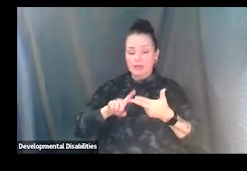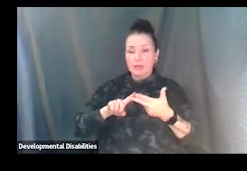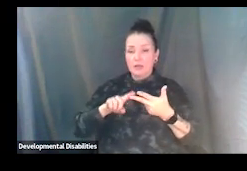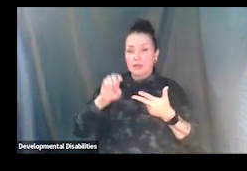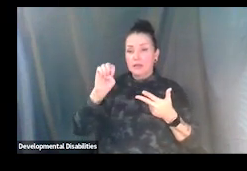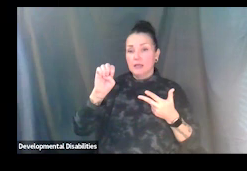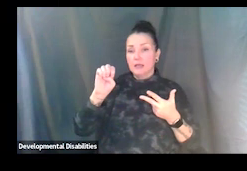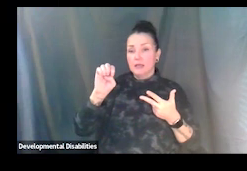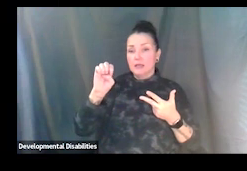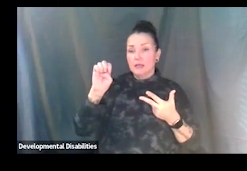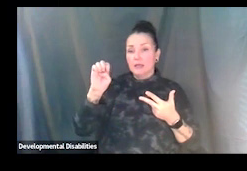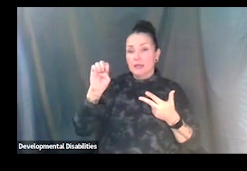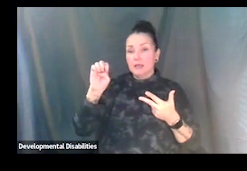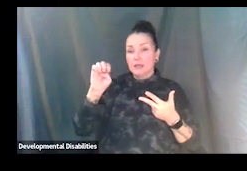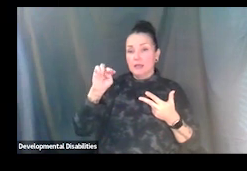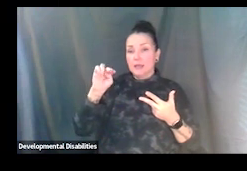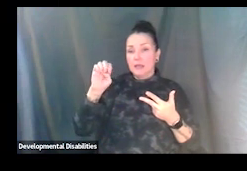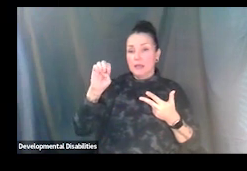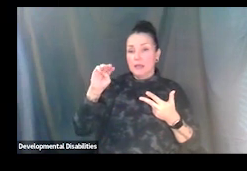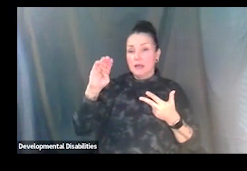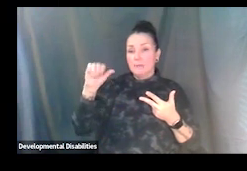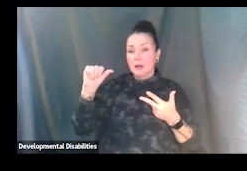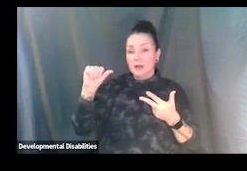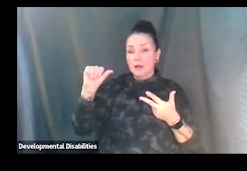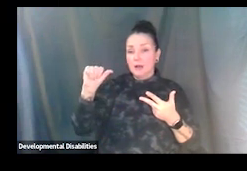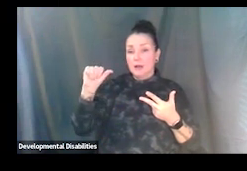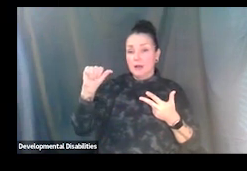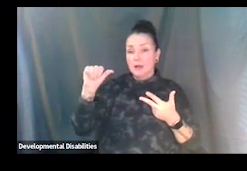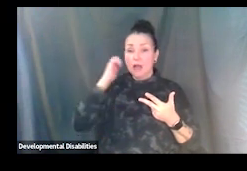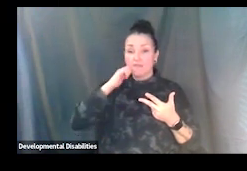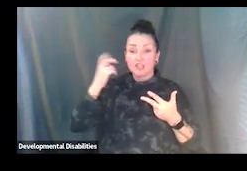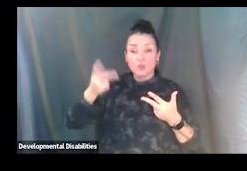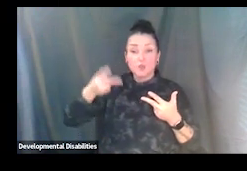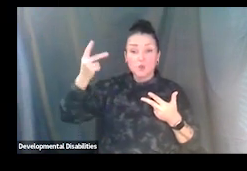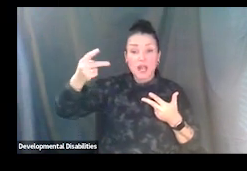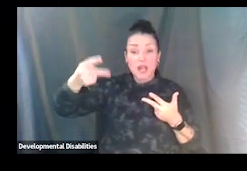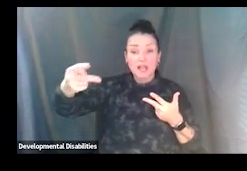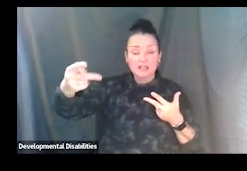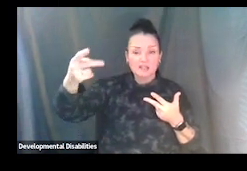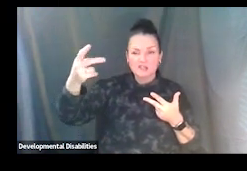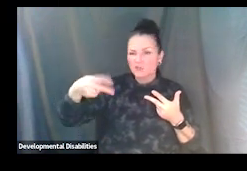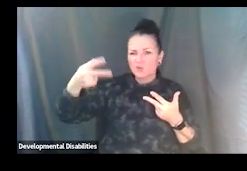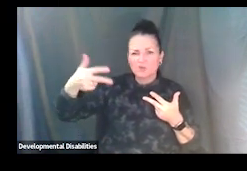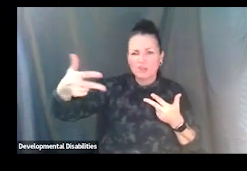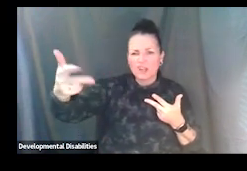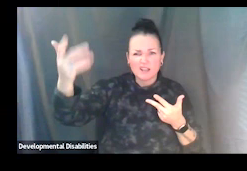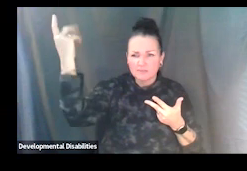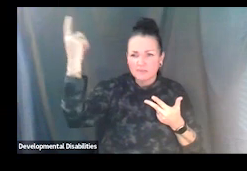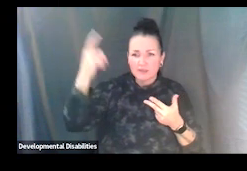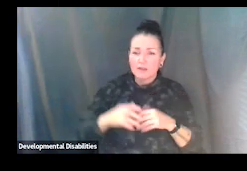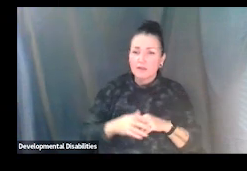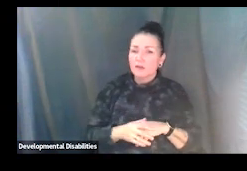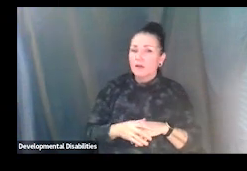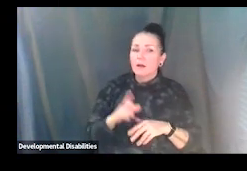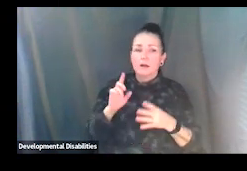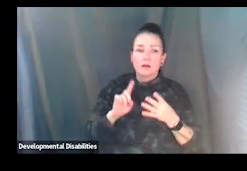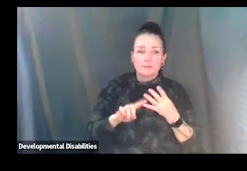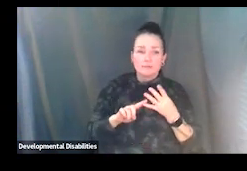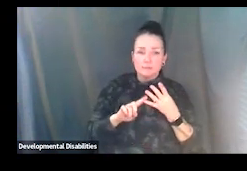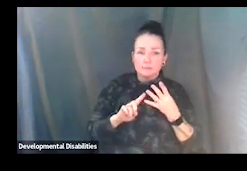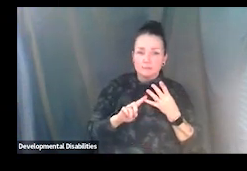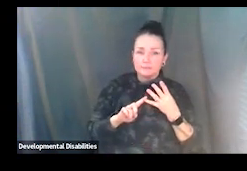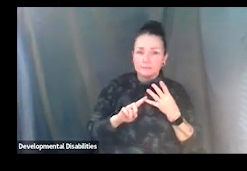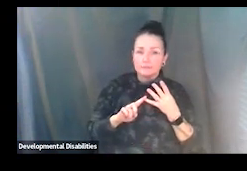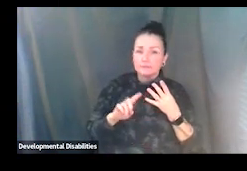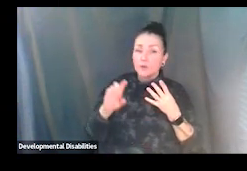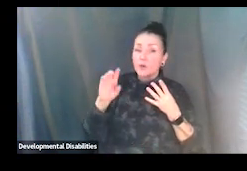of again, diluted bleach. In addition to ocean water, I don't know how, well, I guess ocean water is salty relative